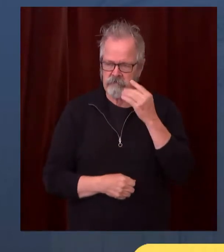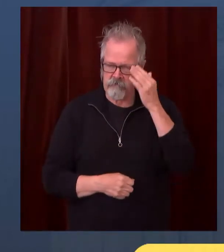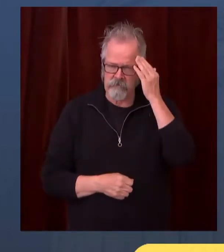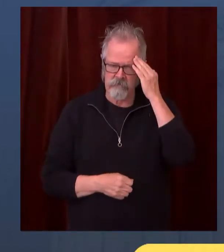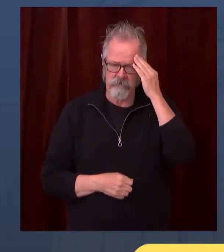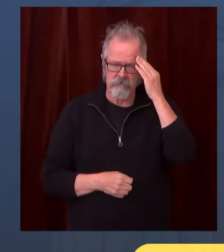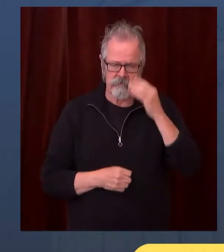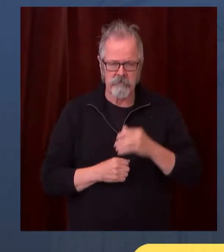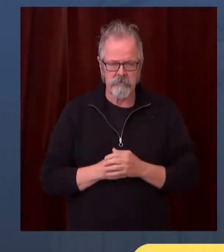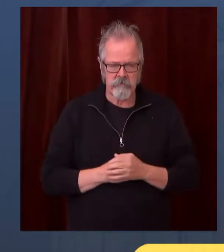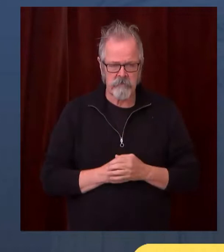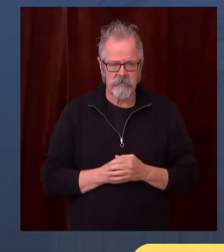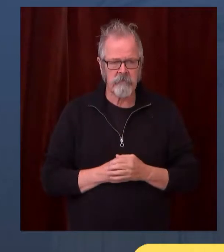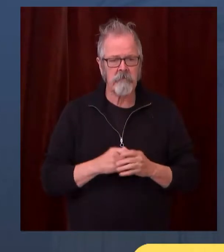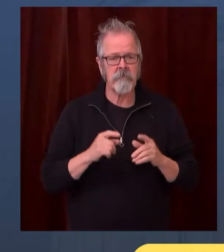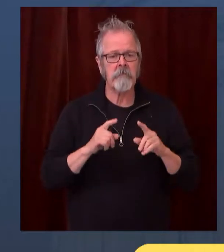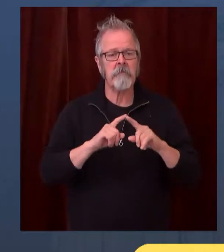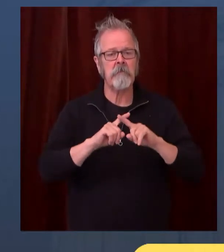other emergency measures.